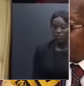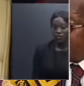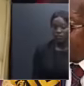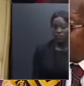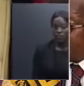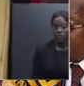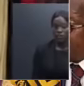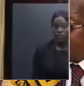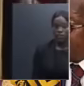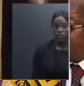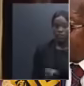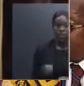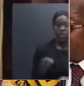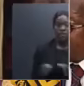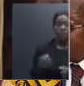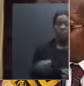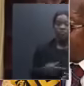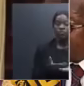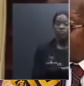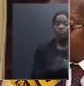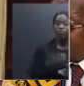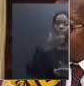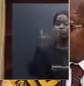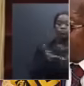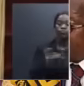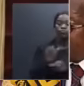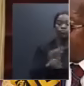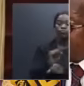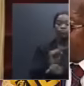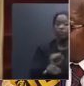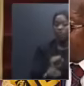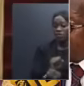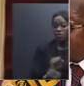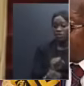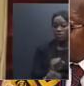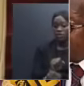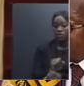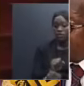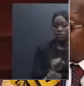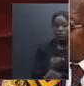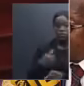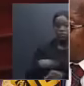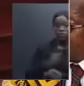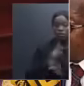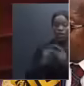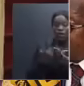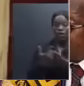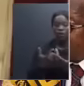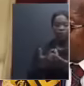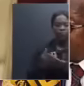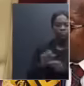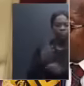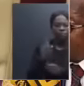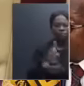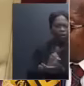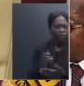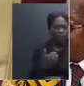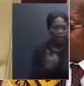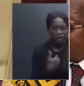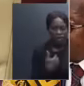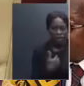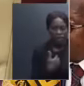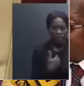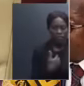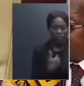want to do a good job. Because practically, we are talking about a week and a half to this serious office. No, he said we should come back during the